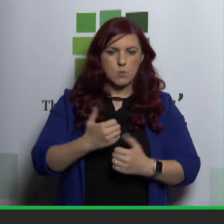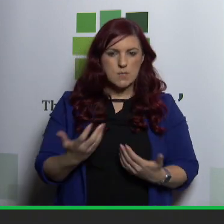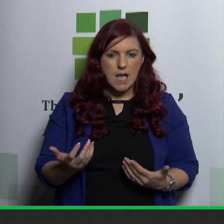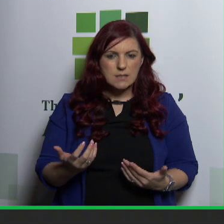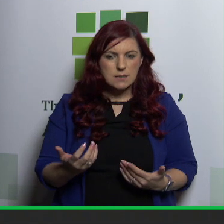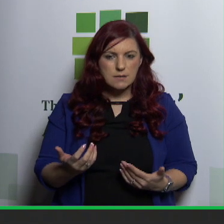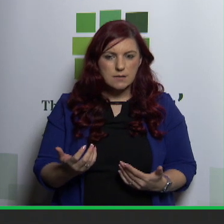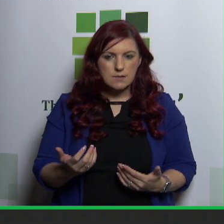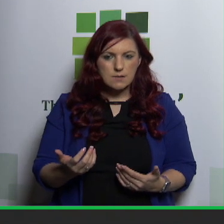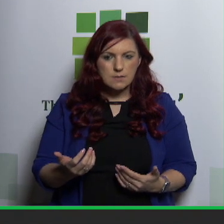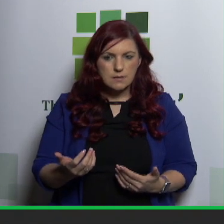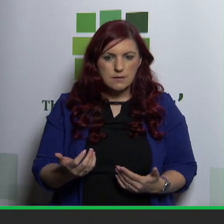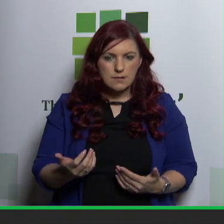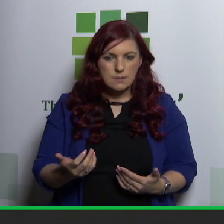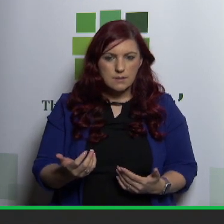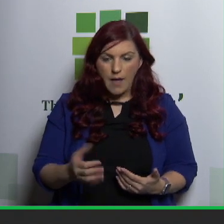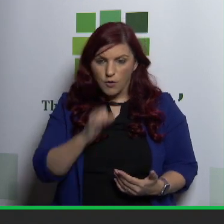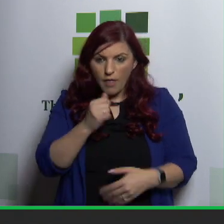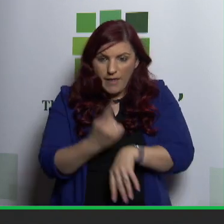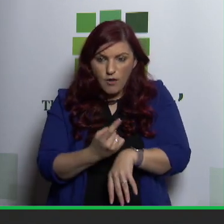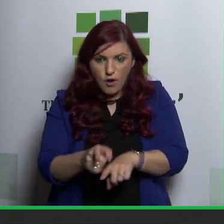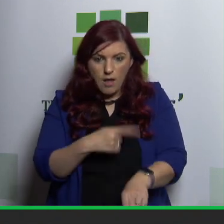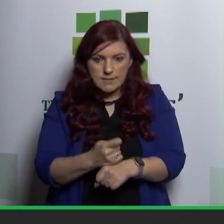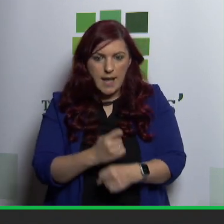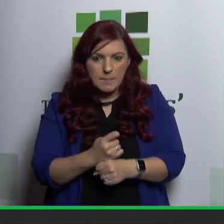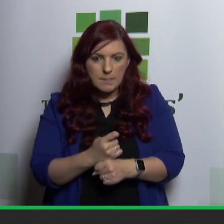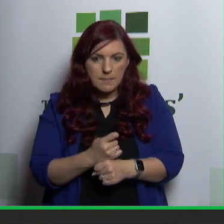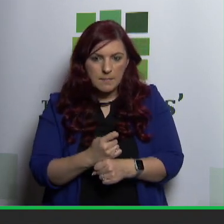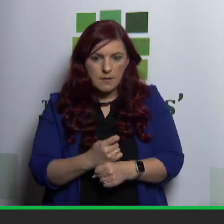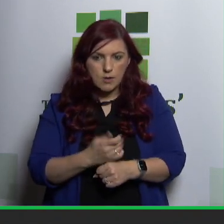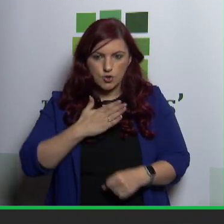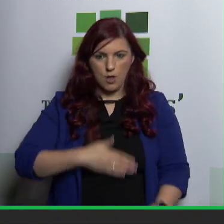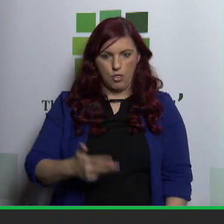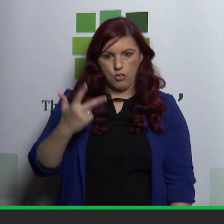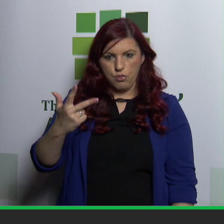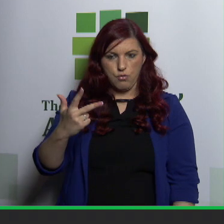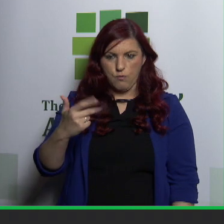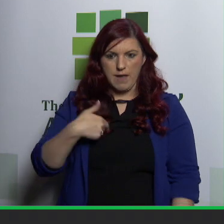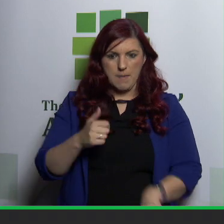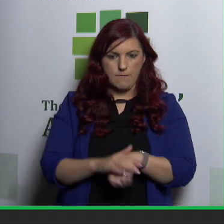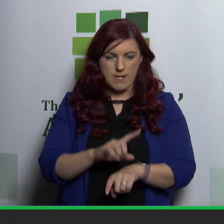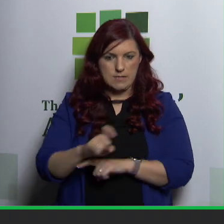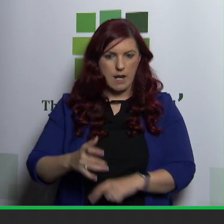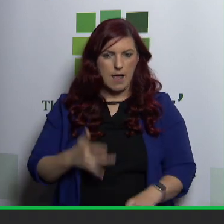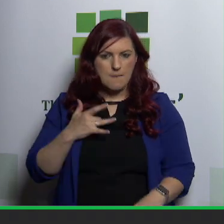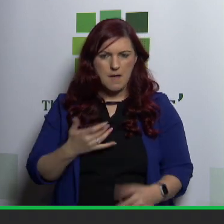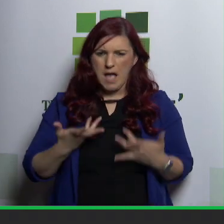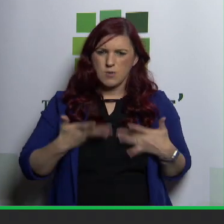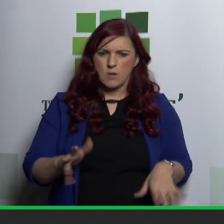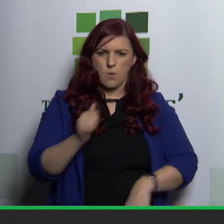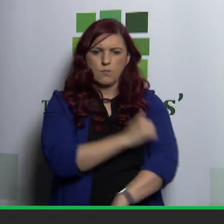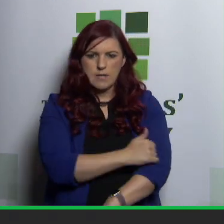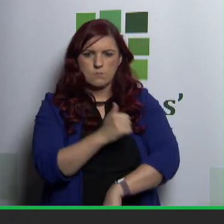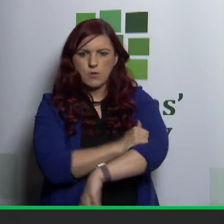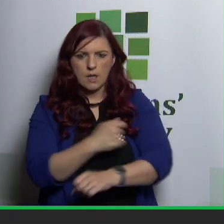weren't down long sentences. Well, no, a lot of my friends died. There's only three of my friends left. I don't want to be going to prison, back to